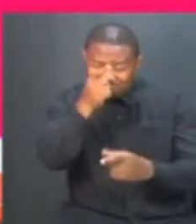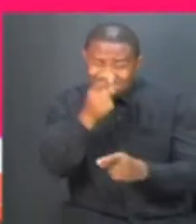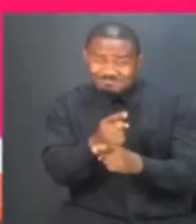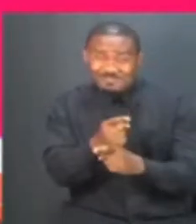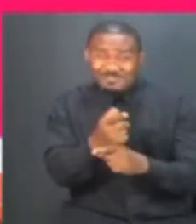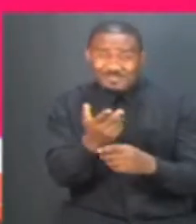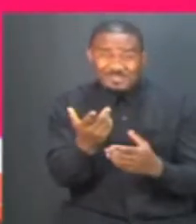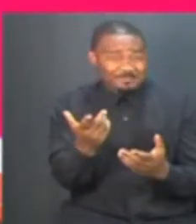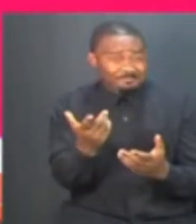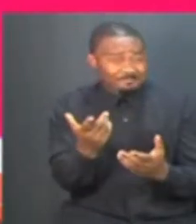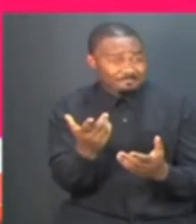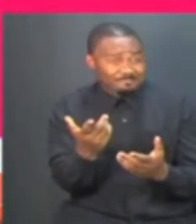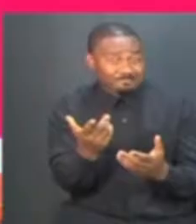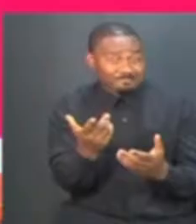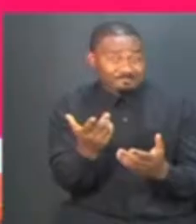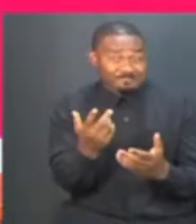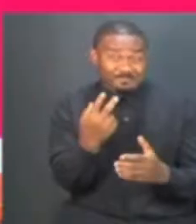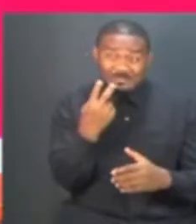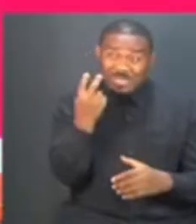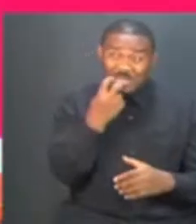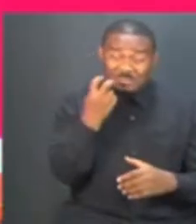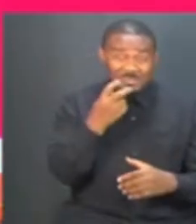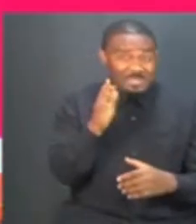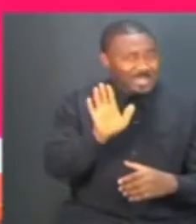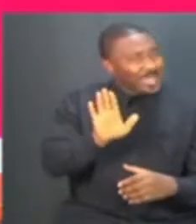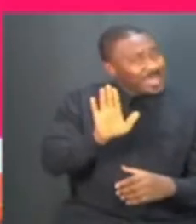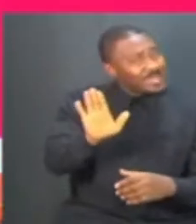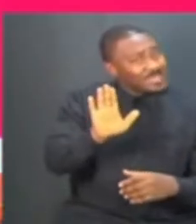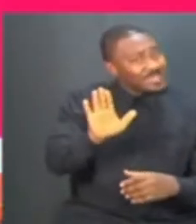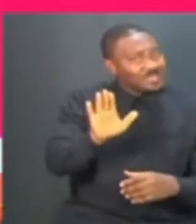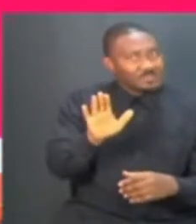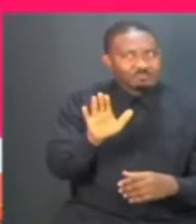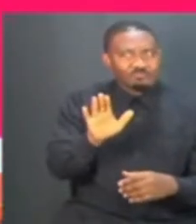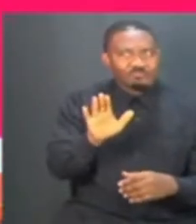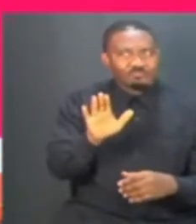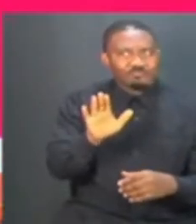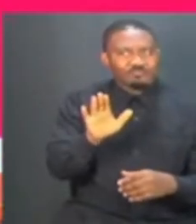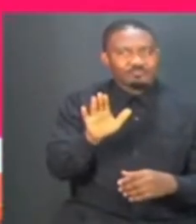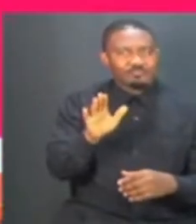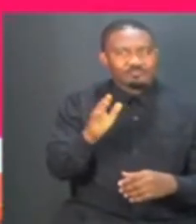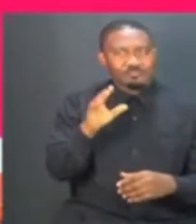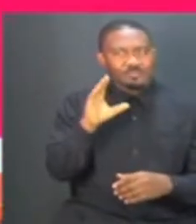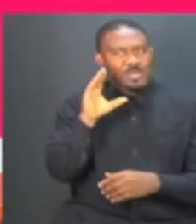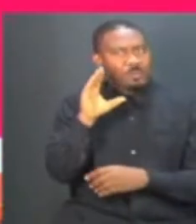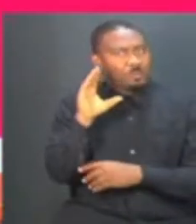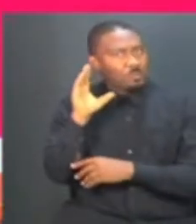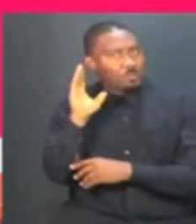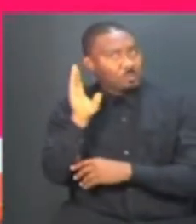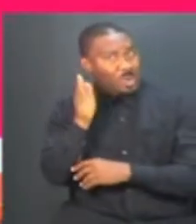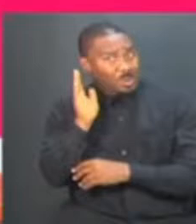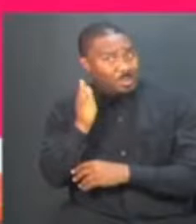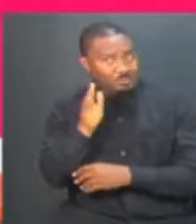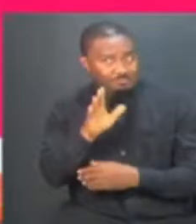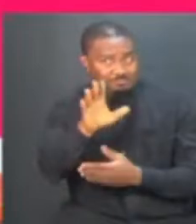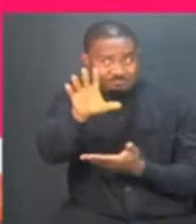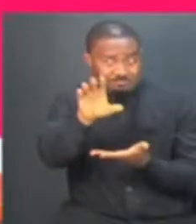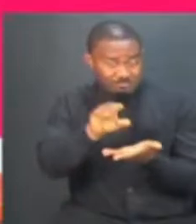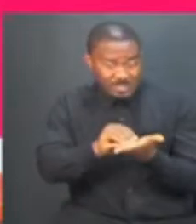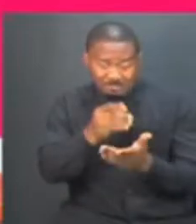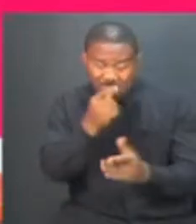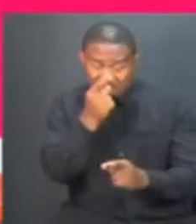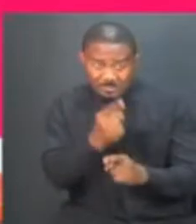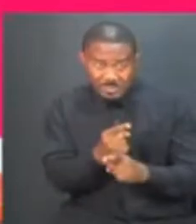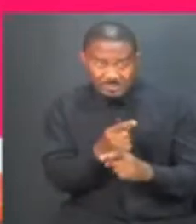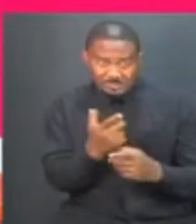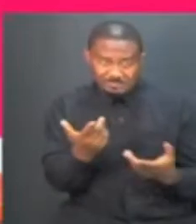It is his note that is being captured. That's why I ask, what then are